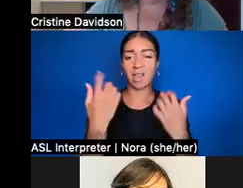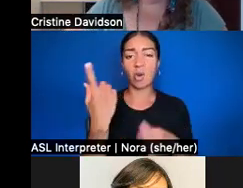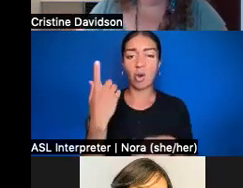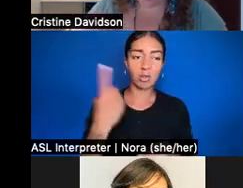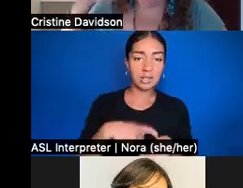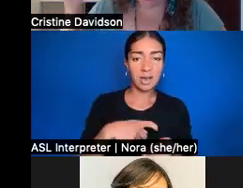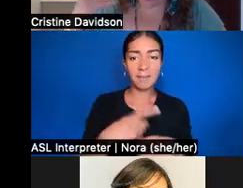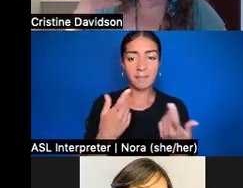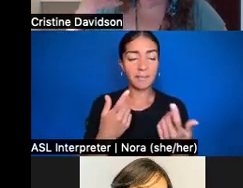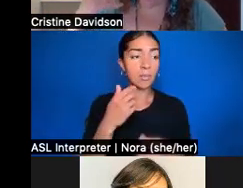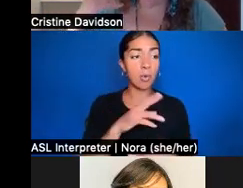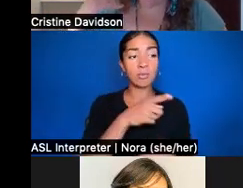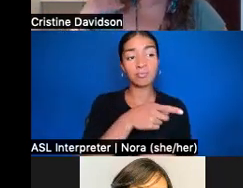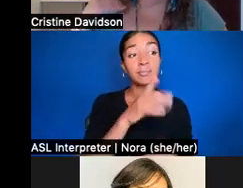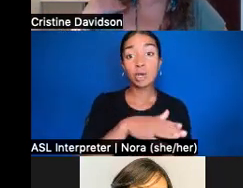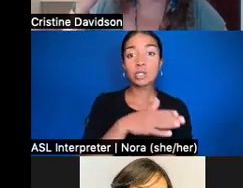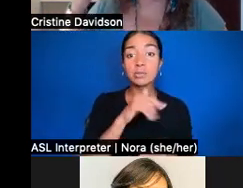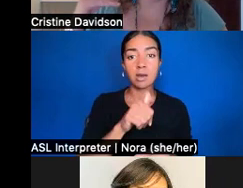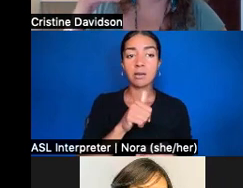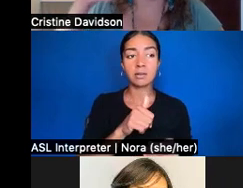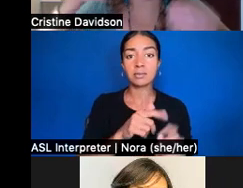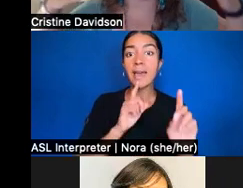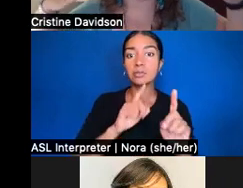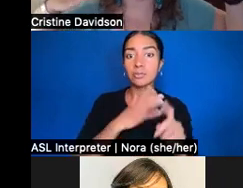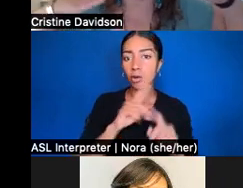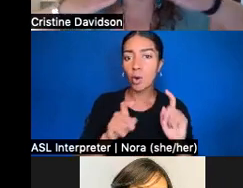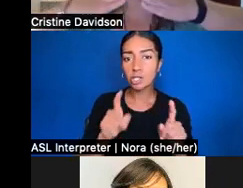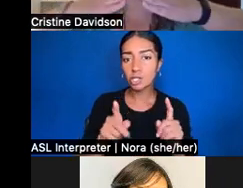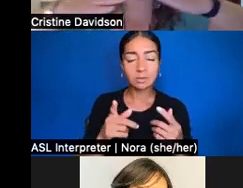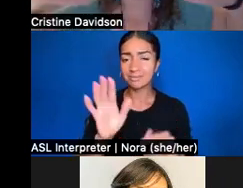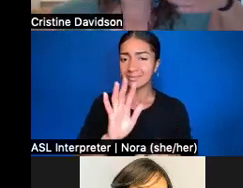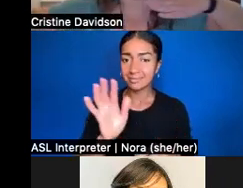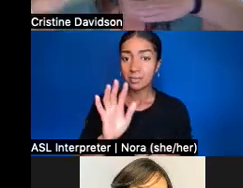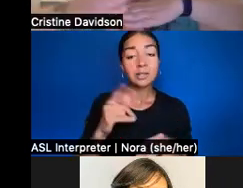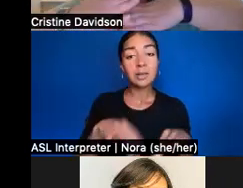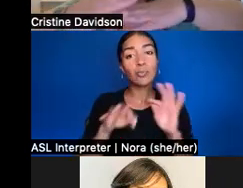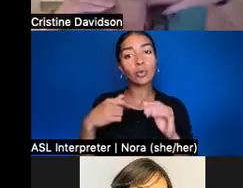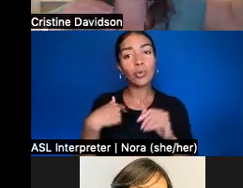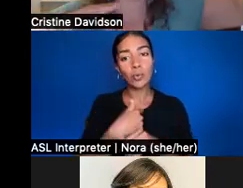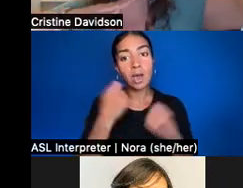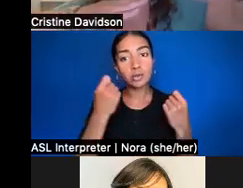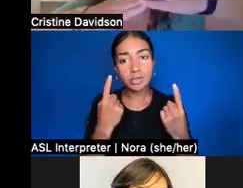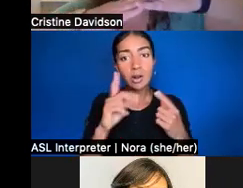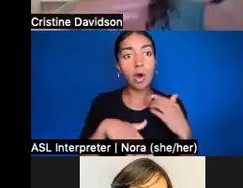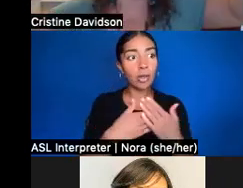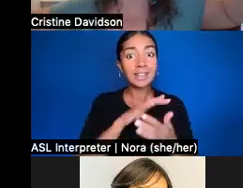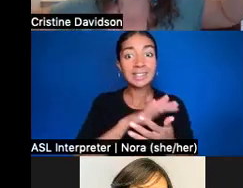we want to make sure that we're doing is we're having a full understanding of all the intersections that are probably